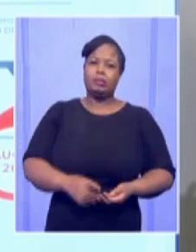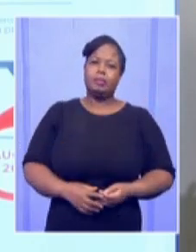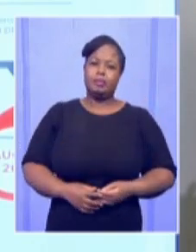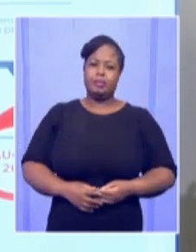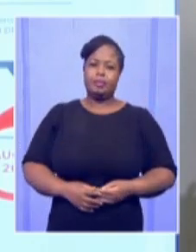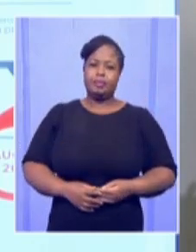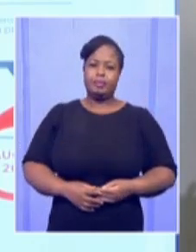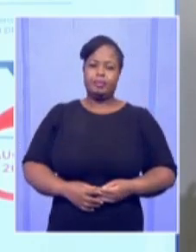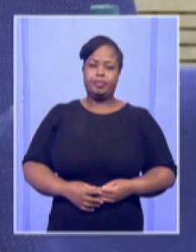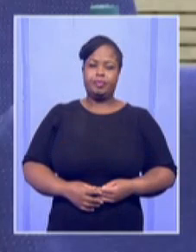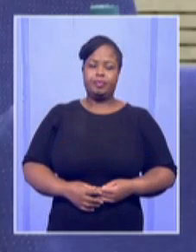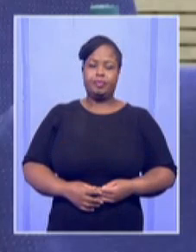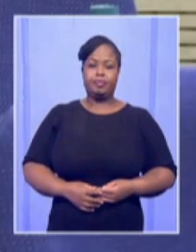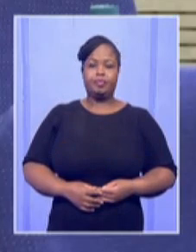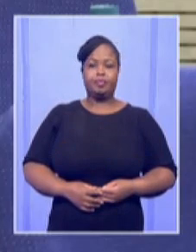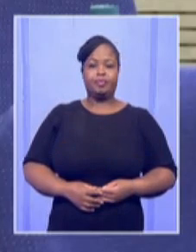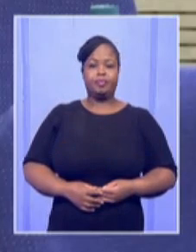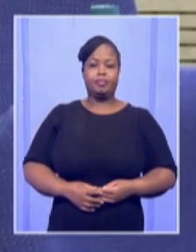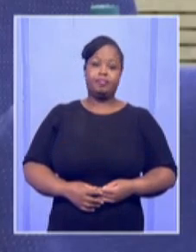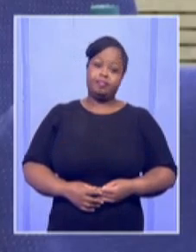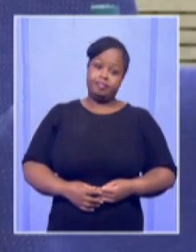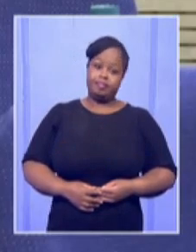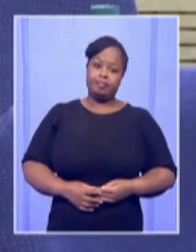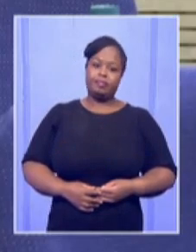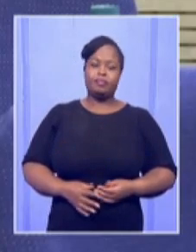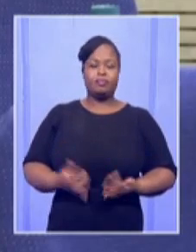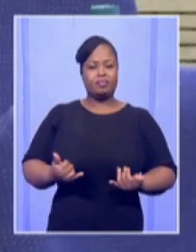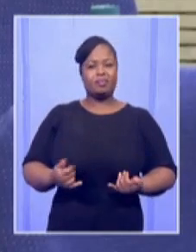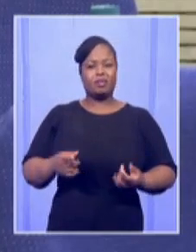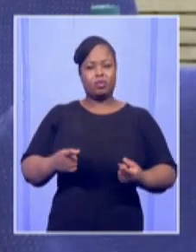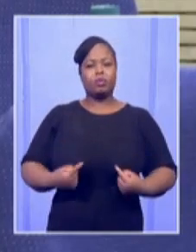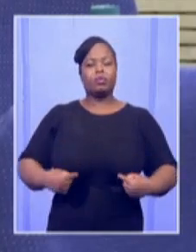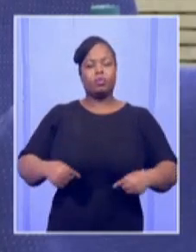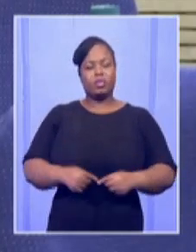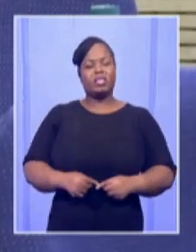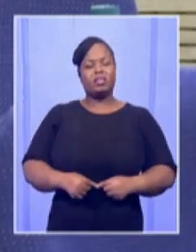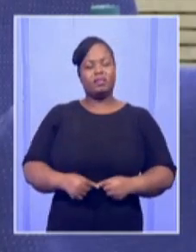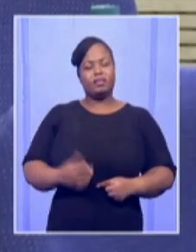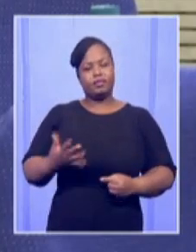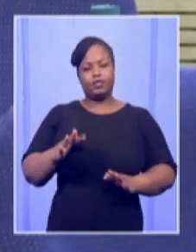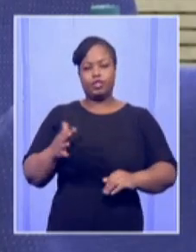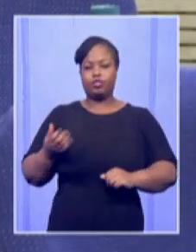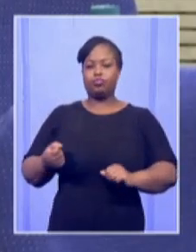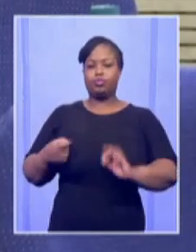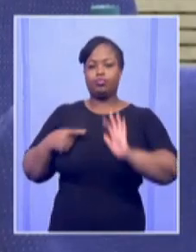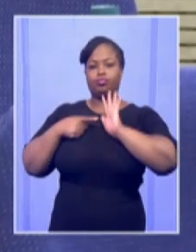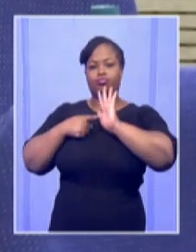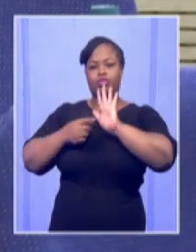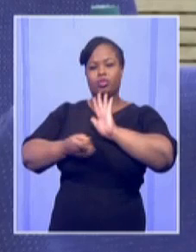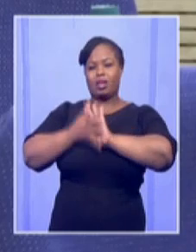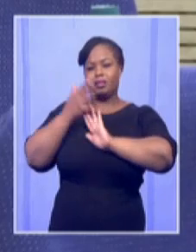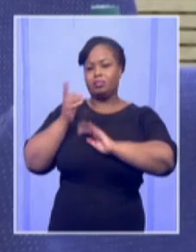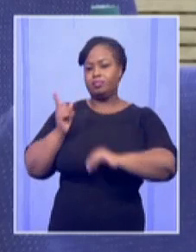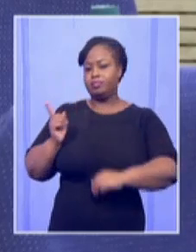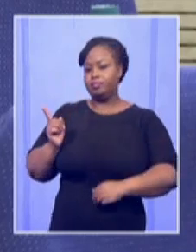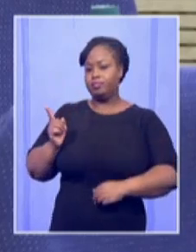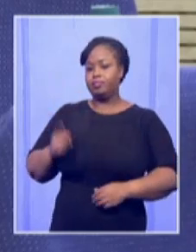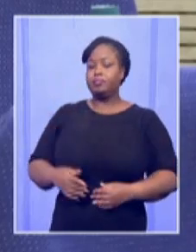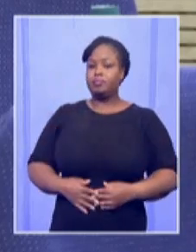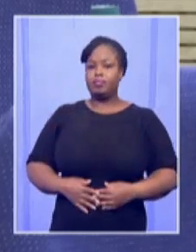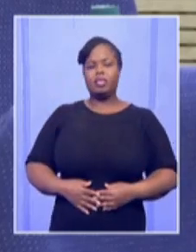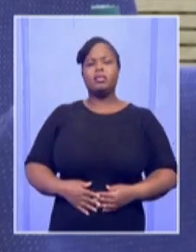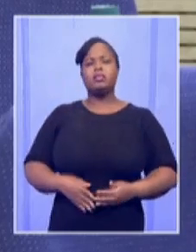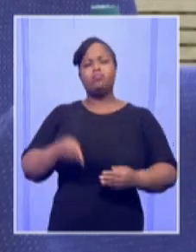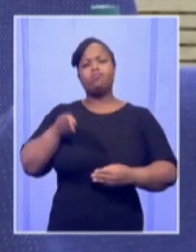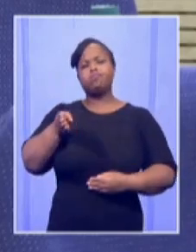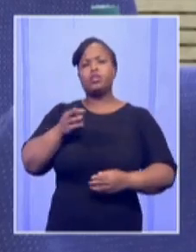sanitizers and all these things. So we have gone through that whole phase. Next slide, please. I won't go through the details of this. It's available in the report